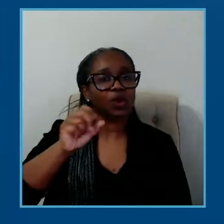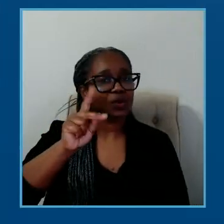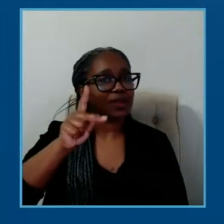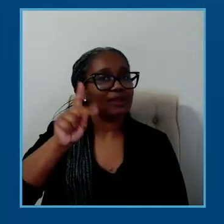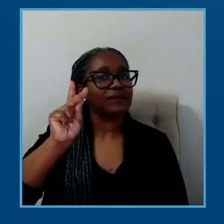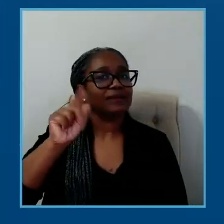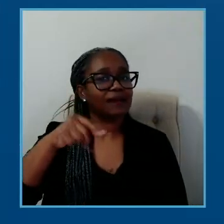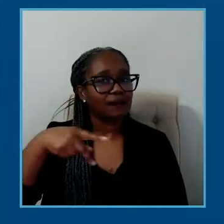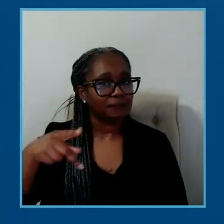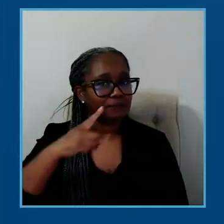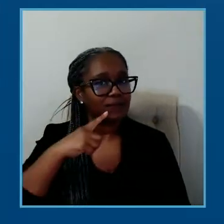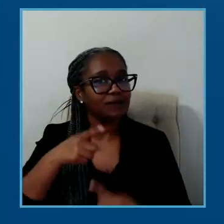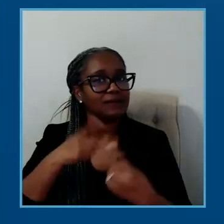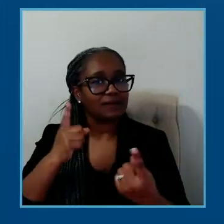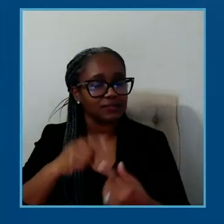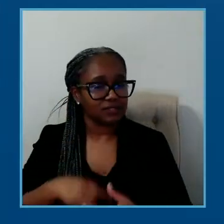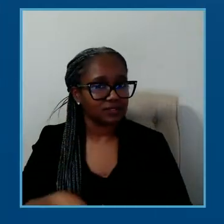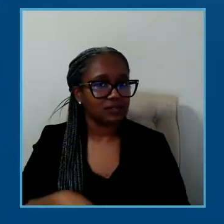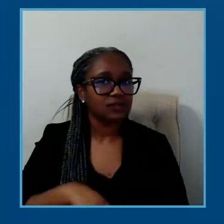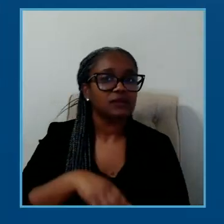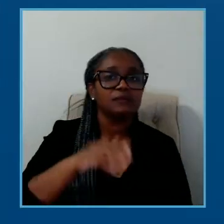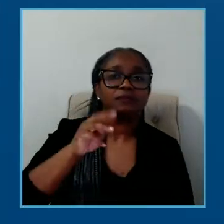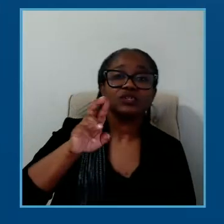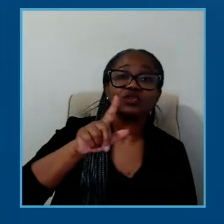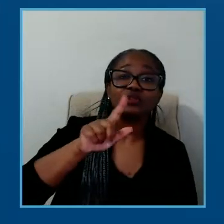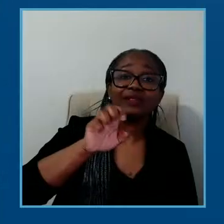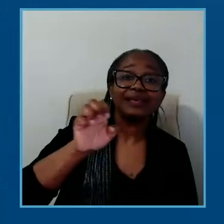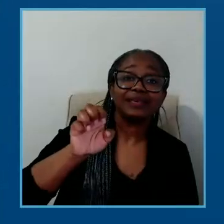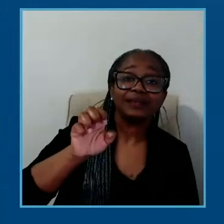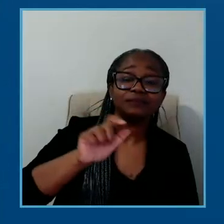against. Mr. Lee?